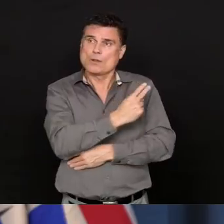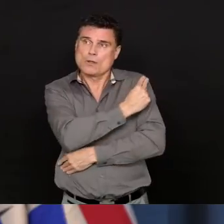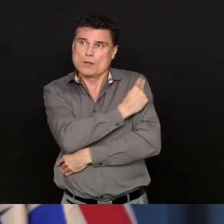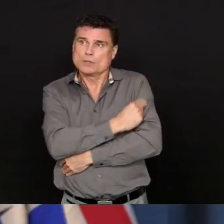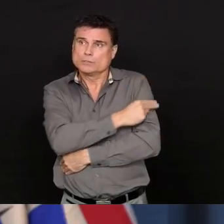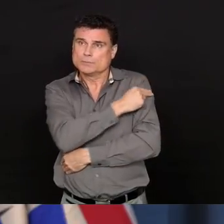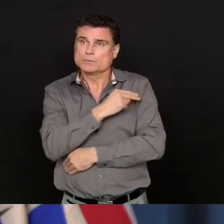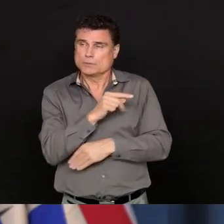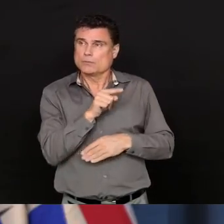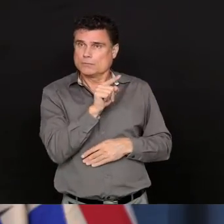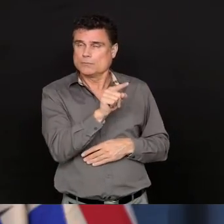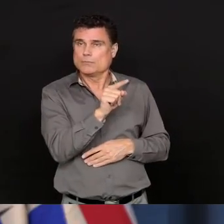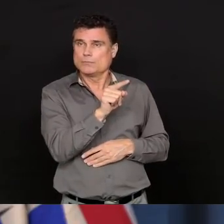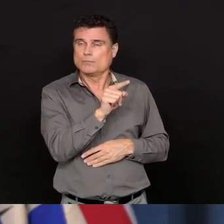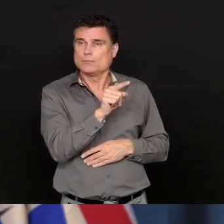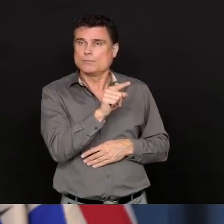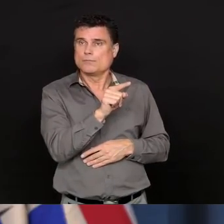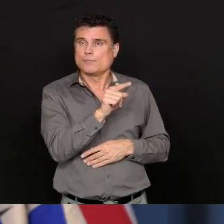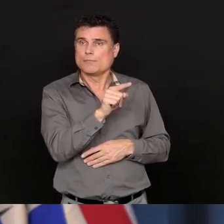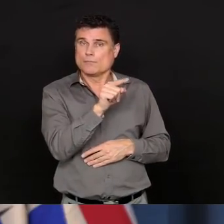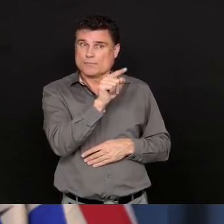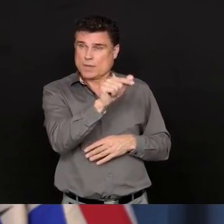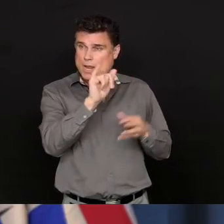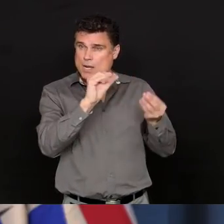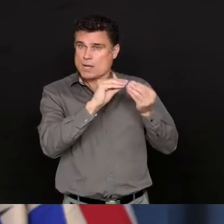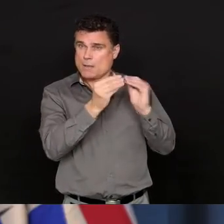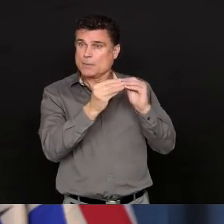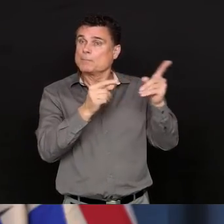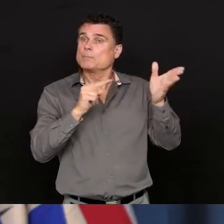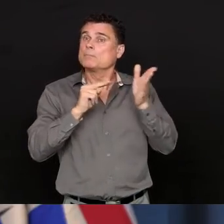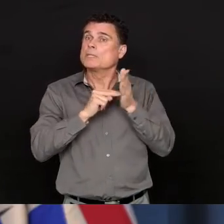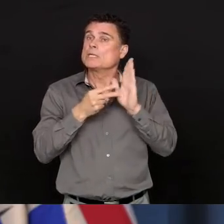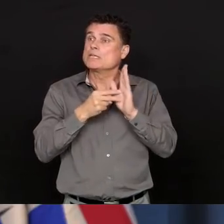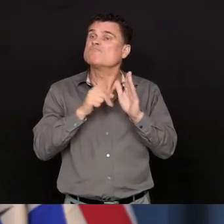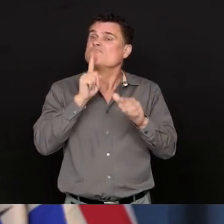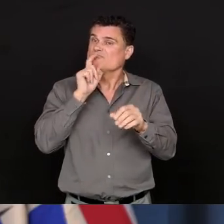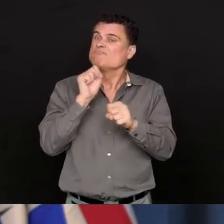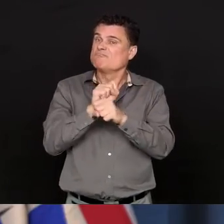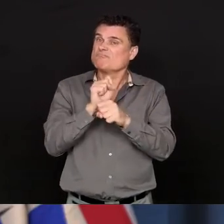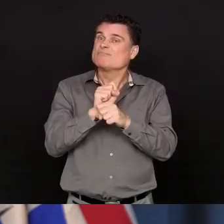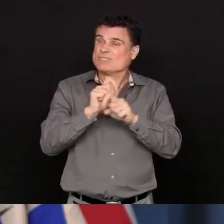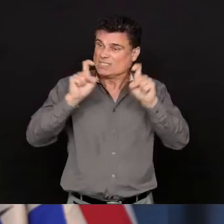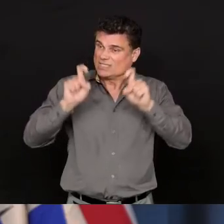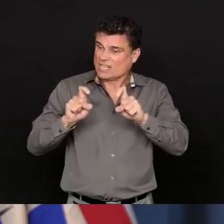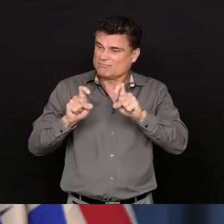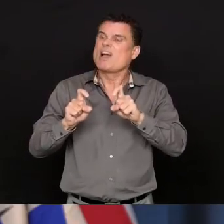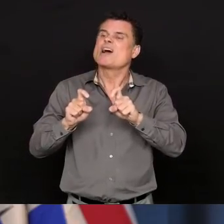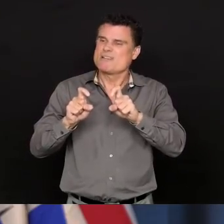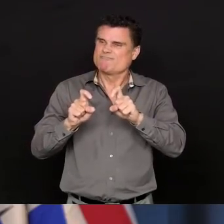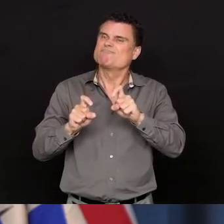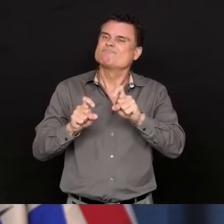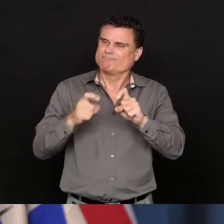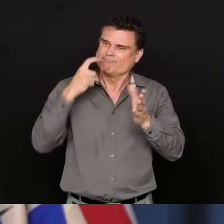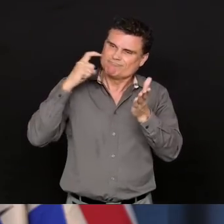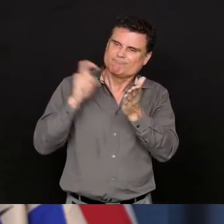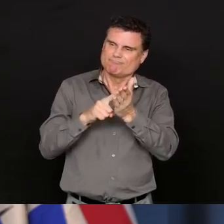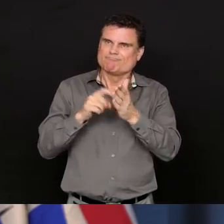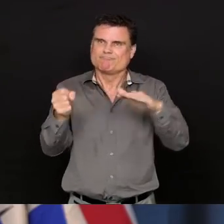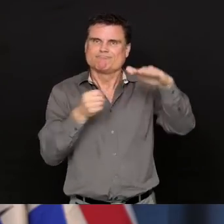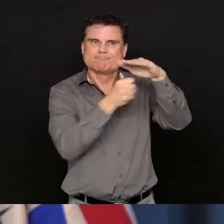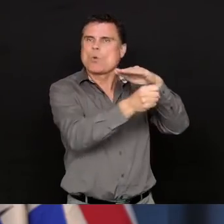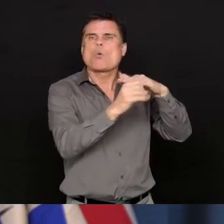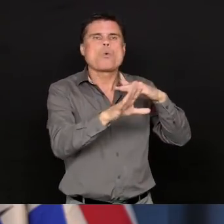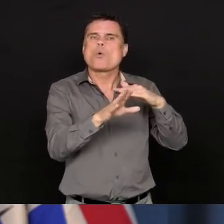BC hospitals? And I know it's early, but when and if the hospitalization numbers level out, when do